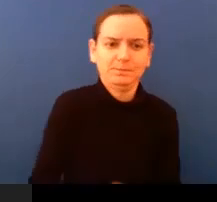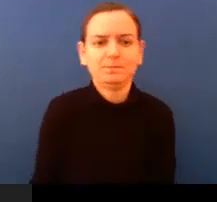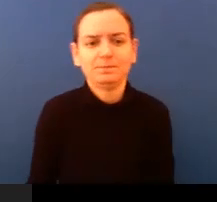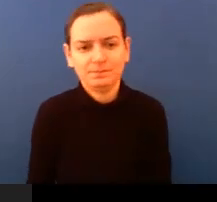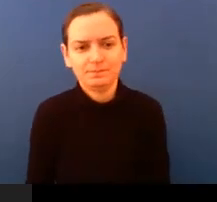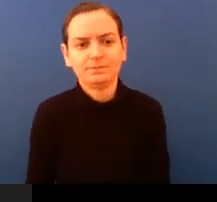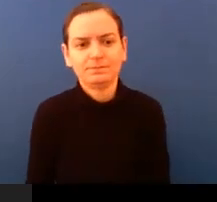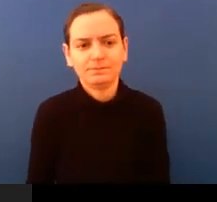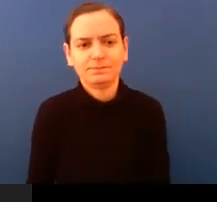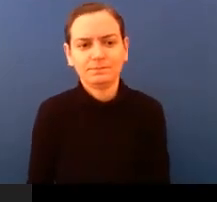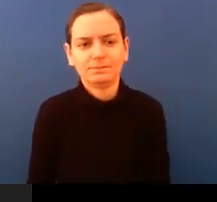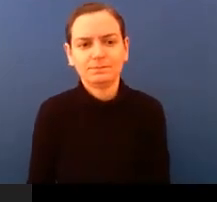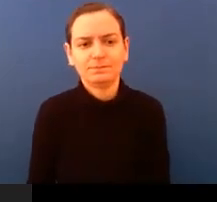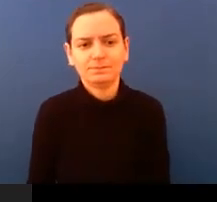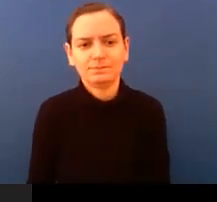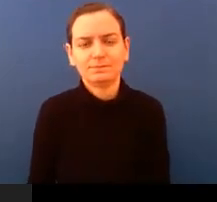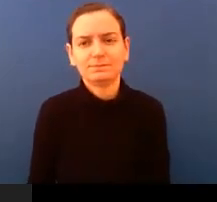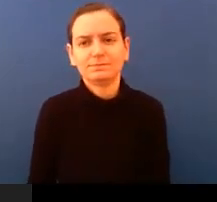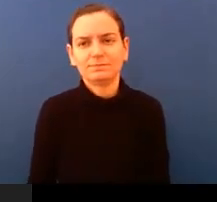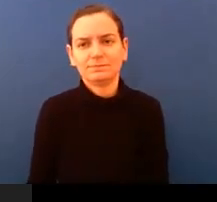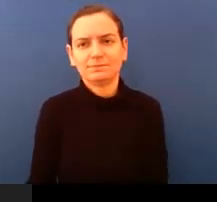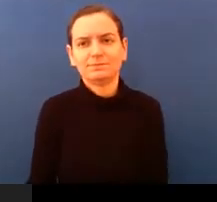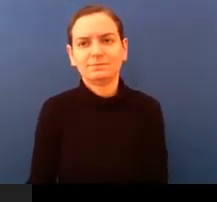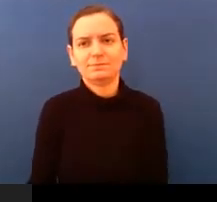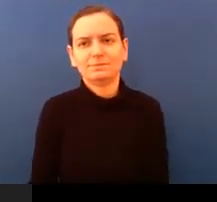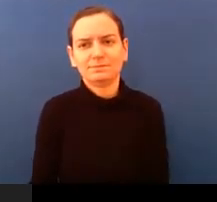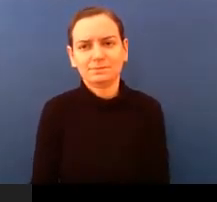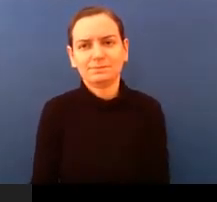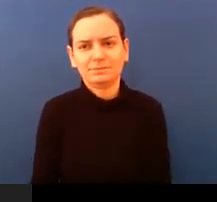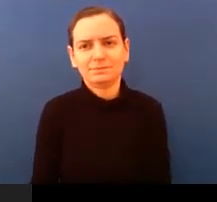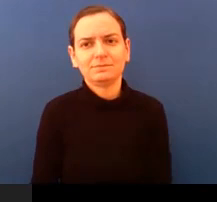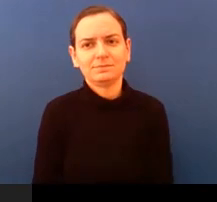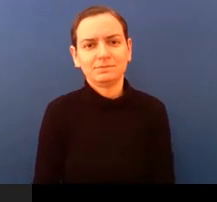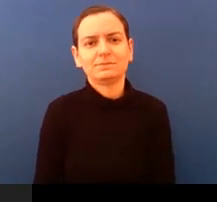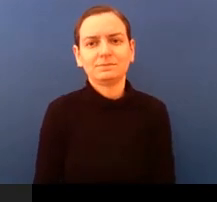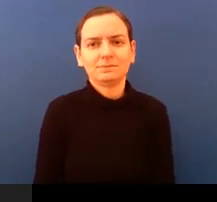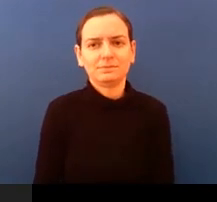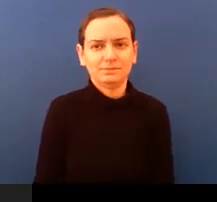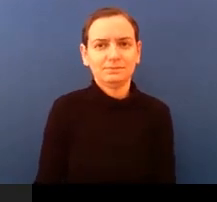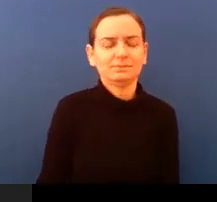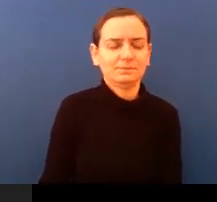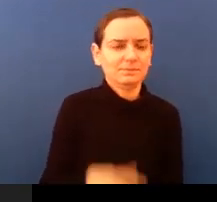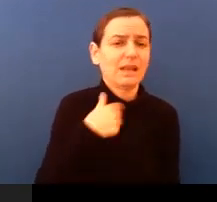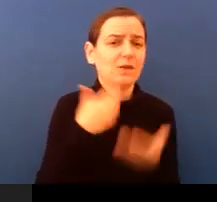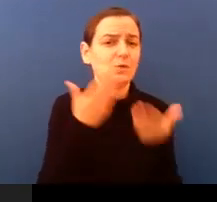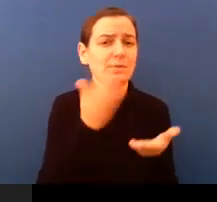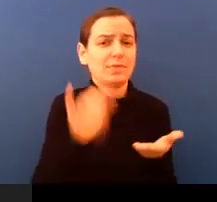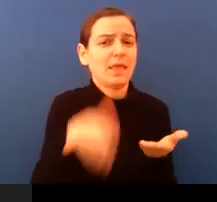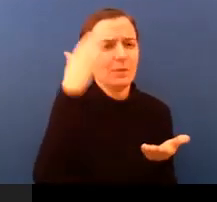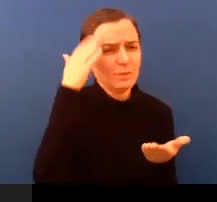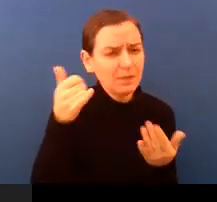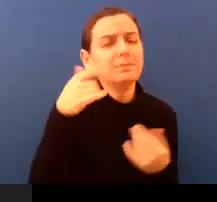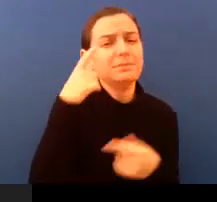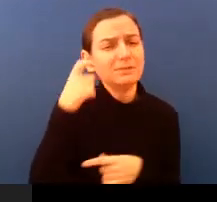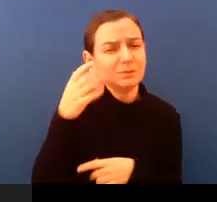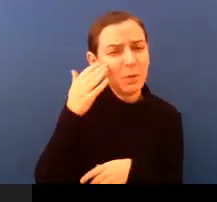college students, we recommend if you don't do it your junior year, the summer after your junior year of high school, then do it